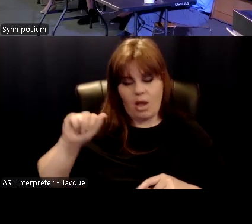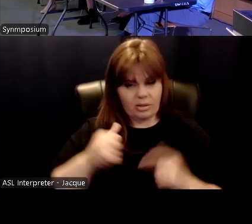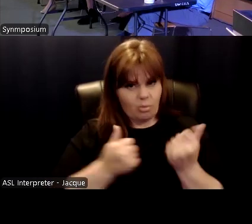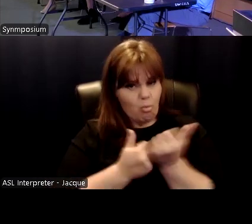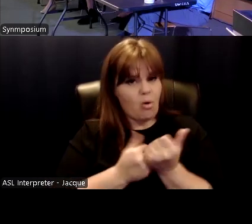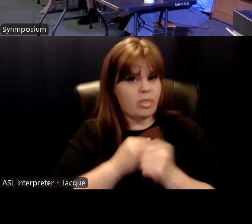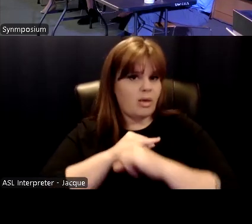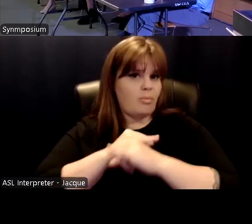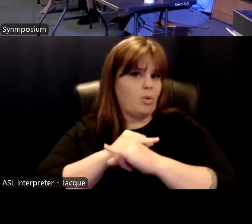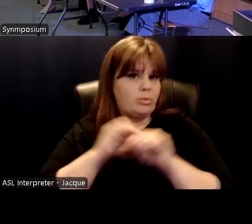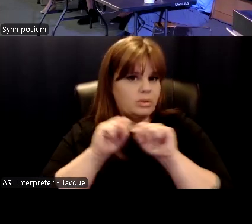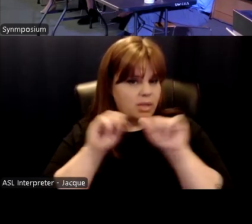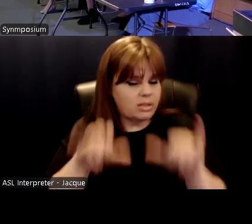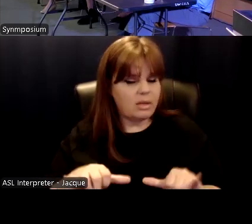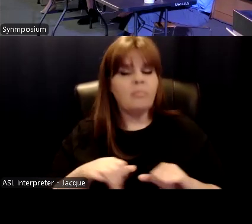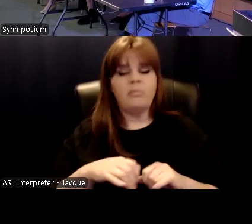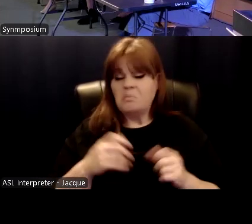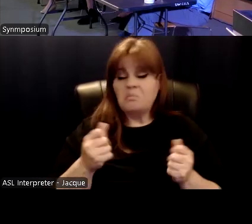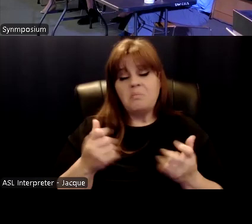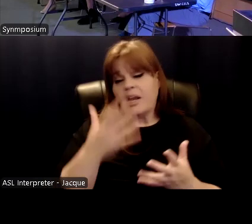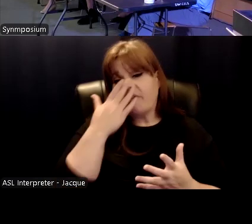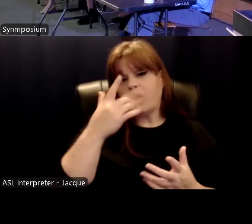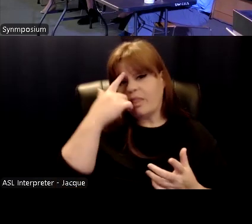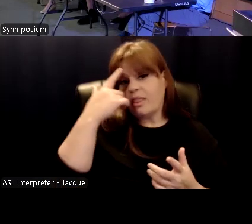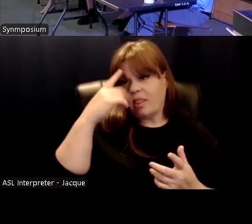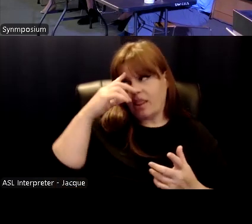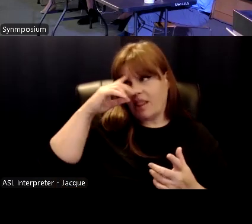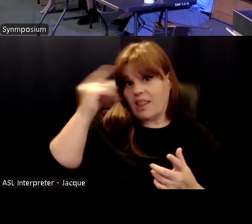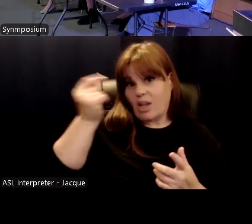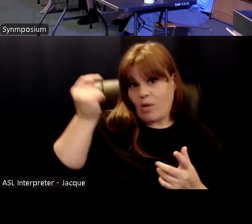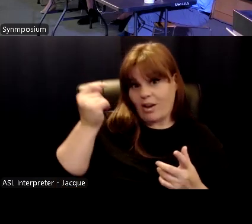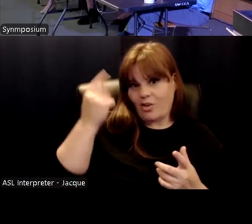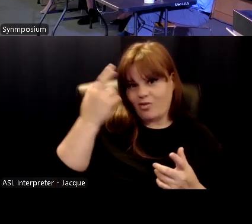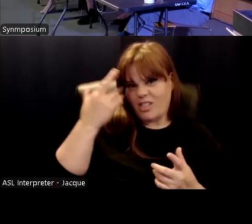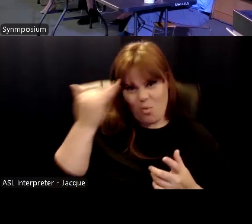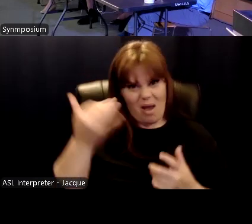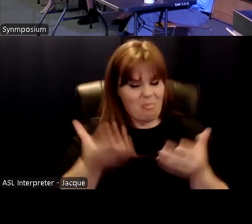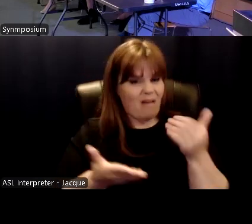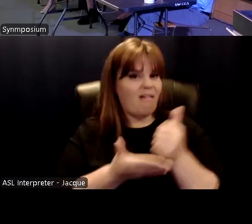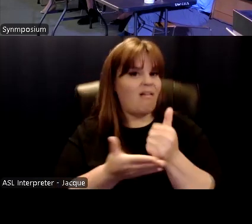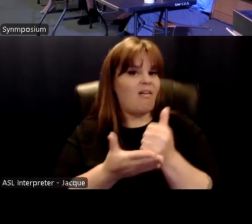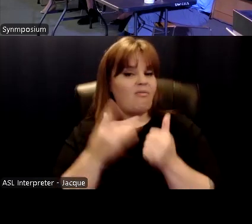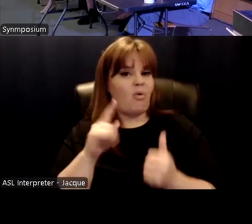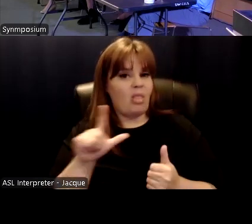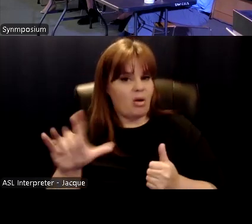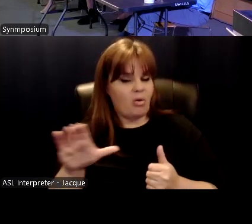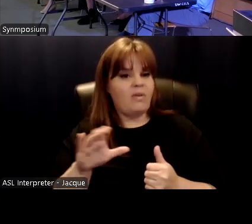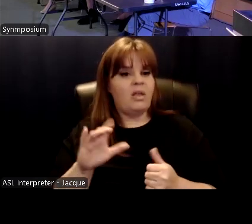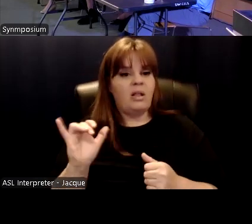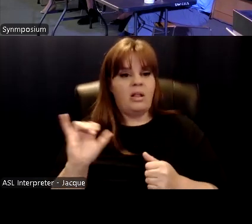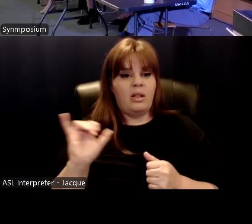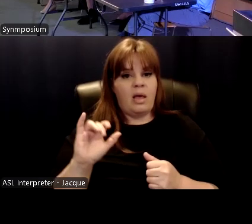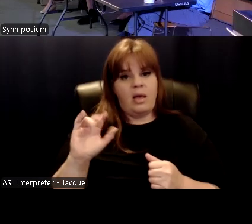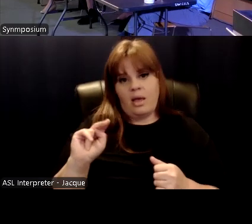those have very good theoretical reasons why they might be helpful for long COVID. Like the